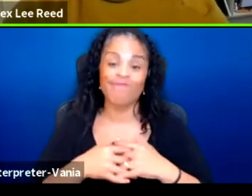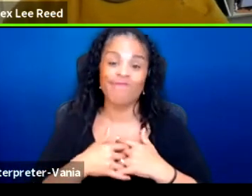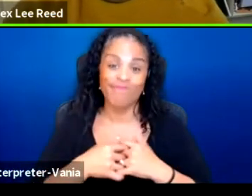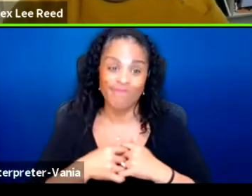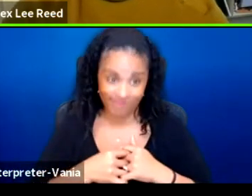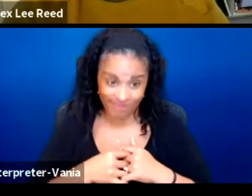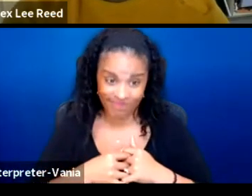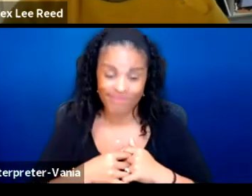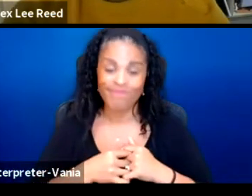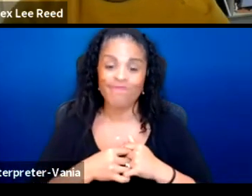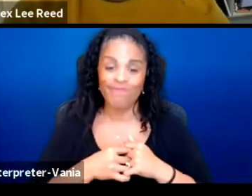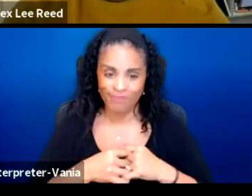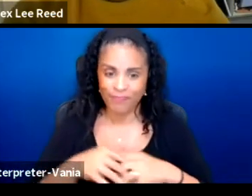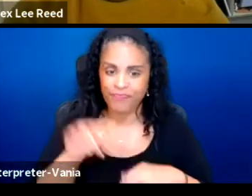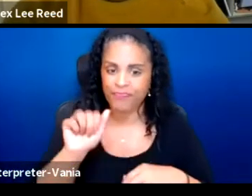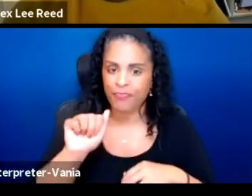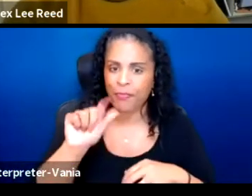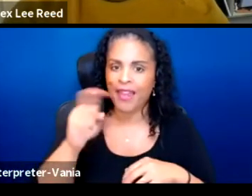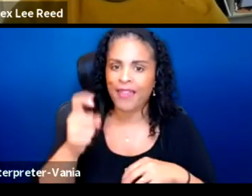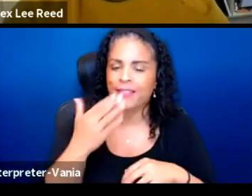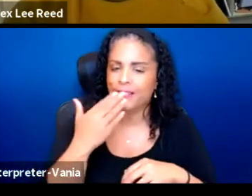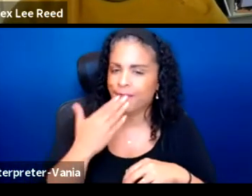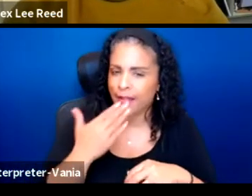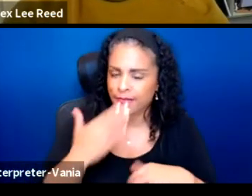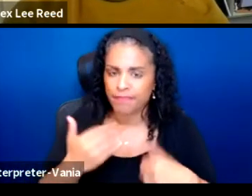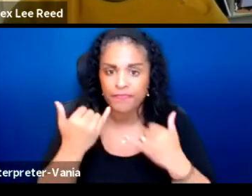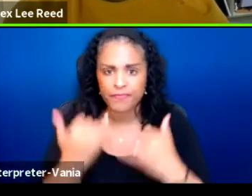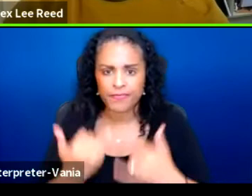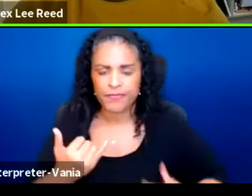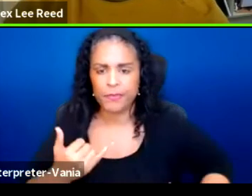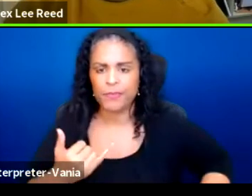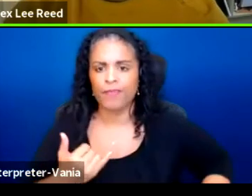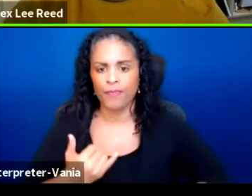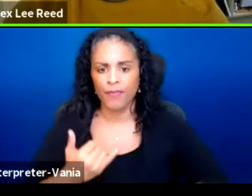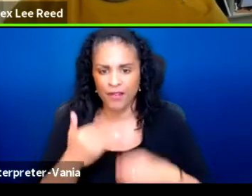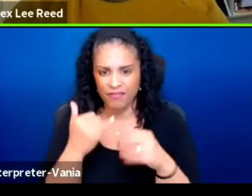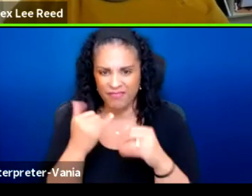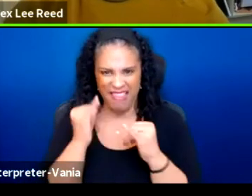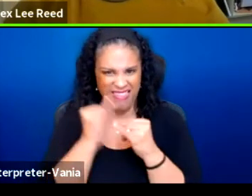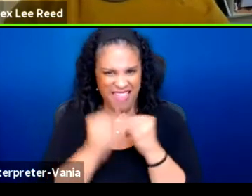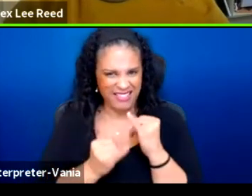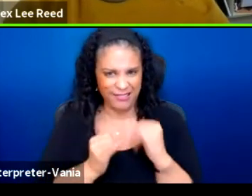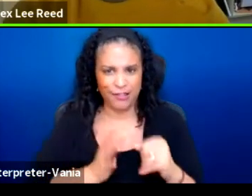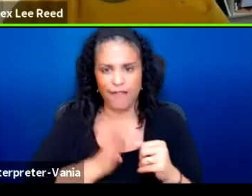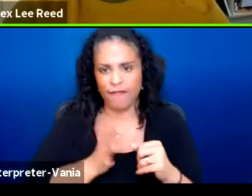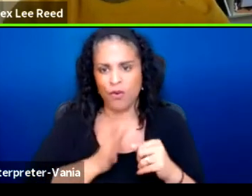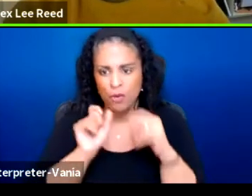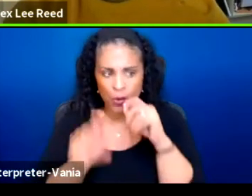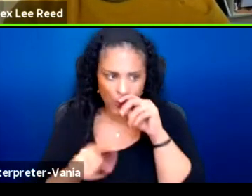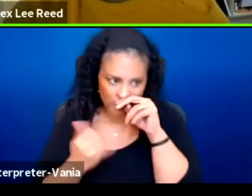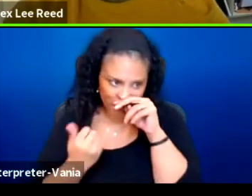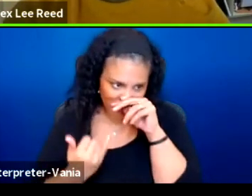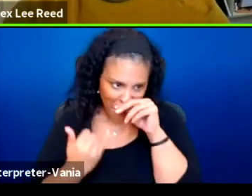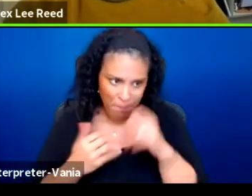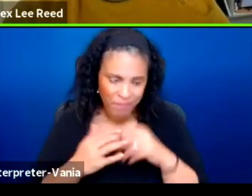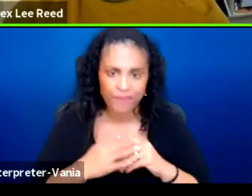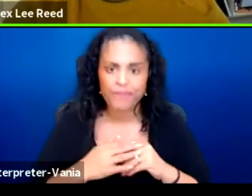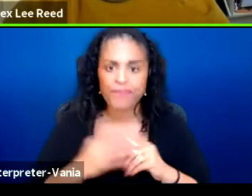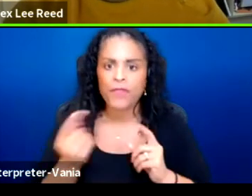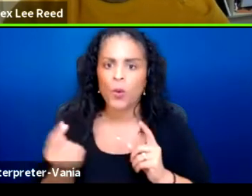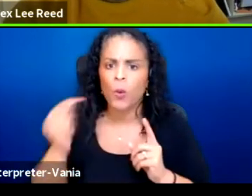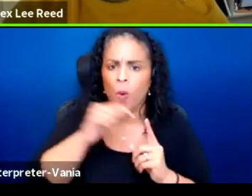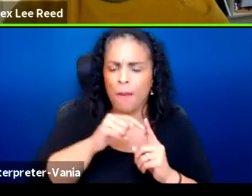Thanks, y'all. I want to take us into my last formal question. Going back